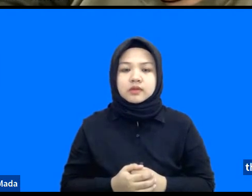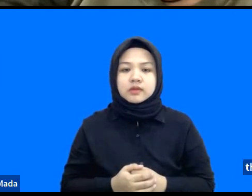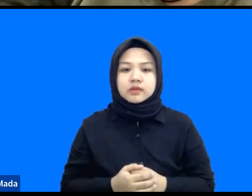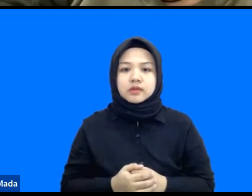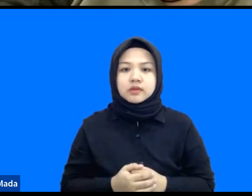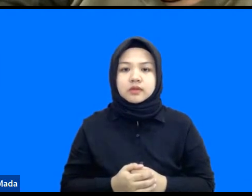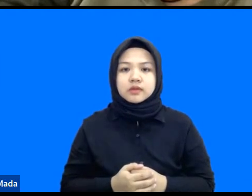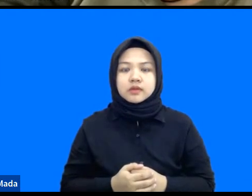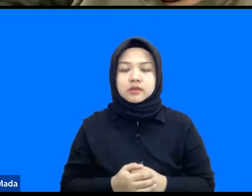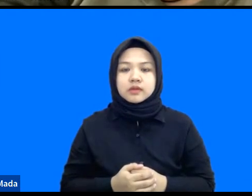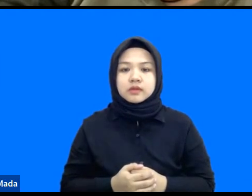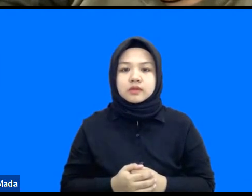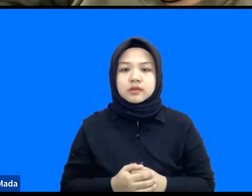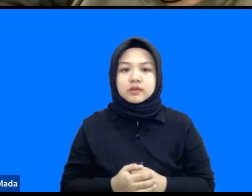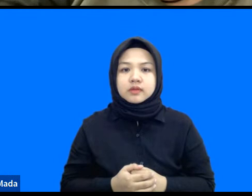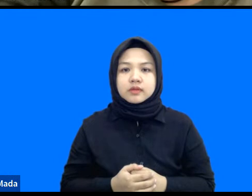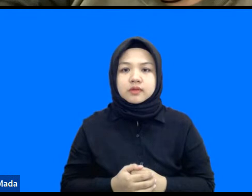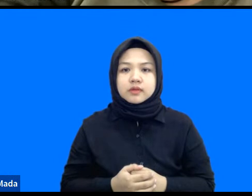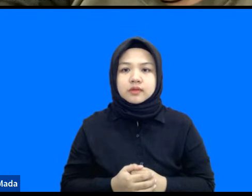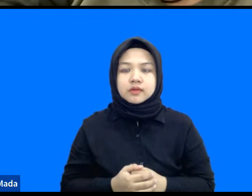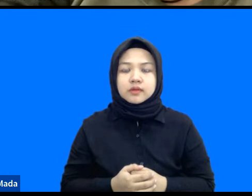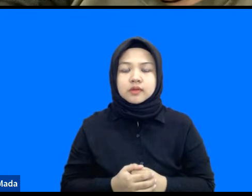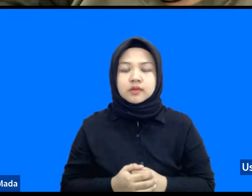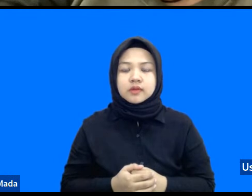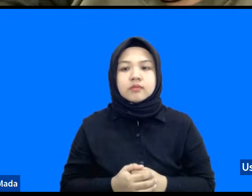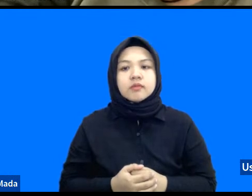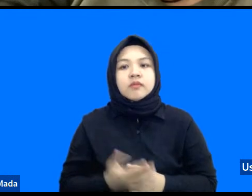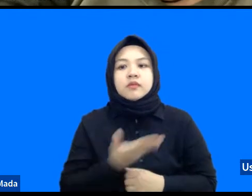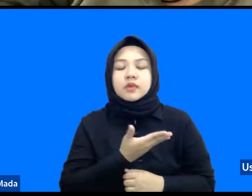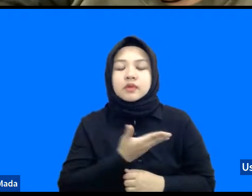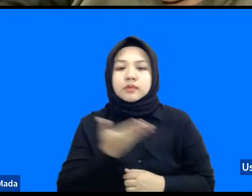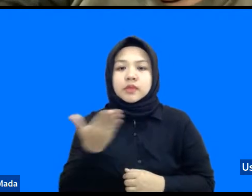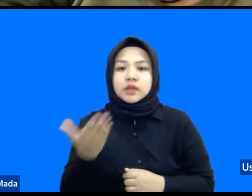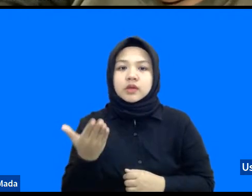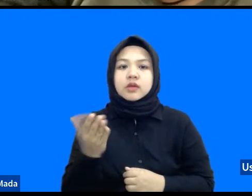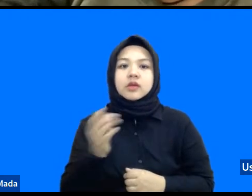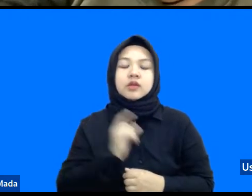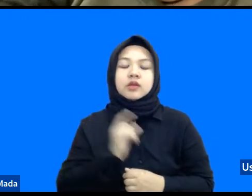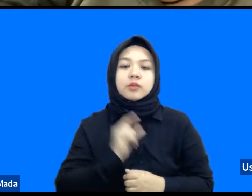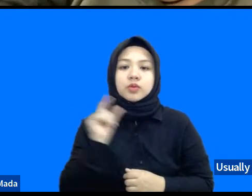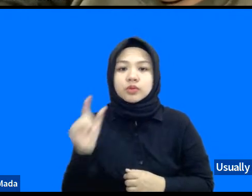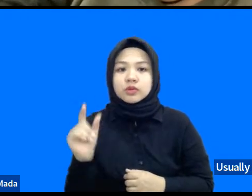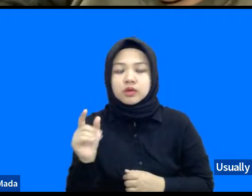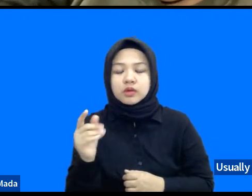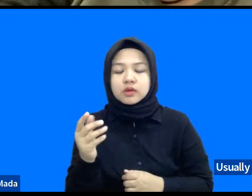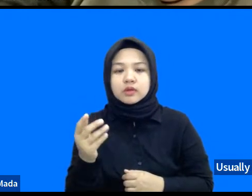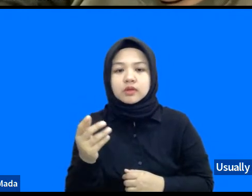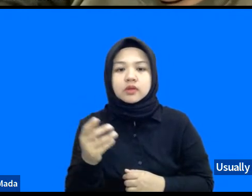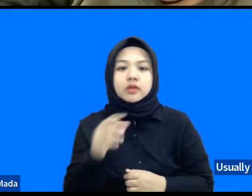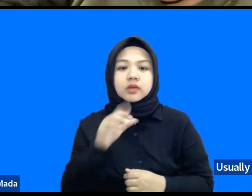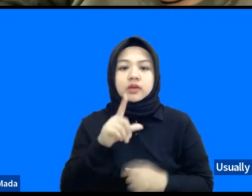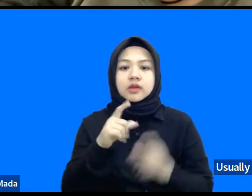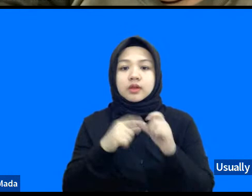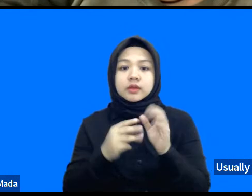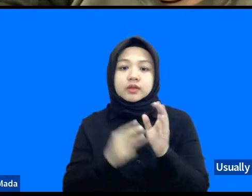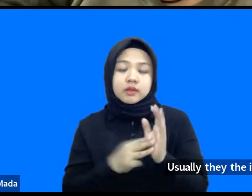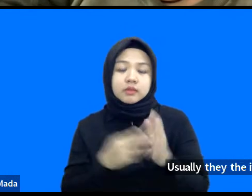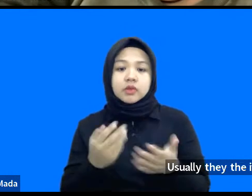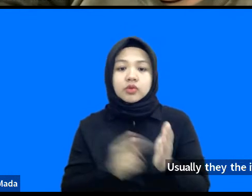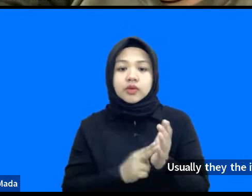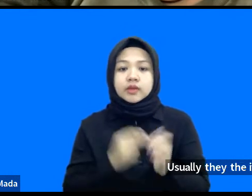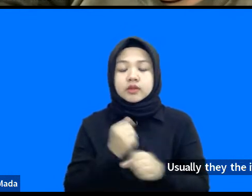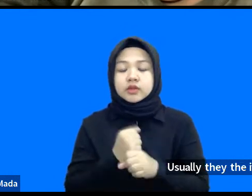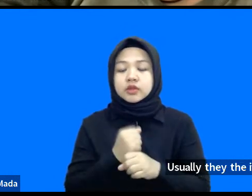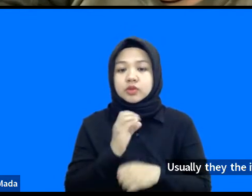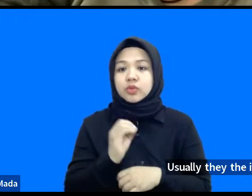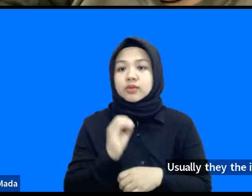they invited only NGOs that has a knowledge on energy